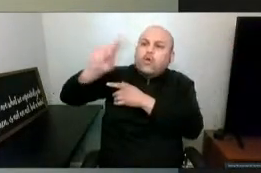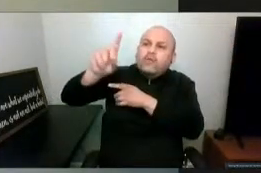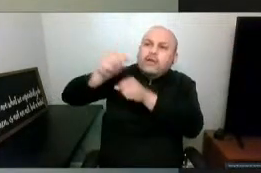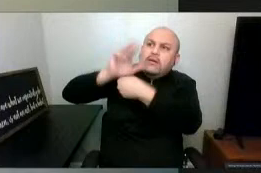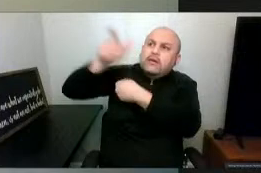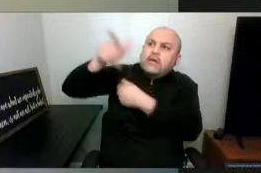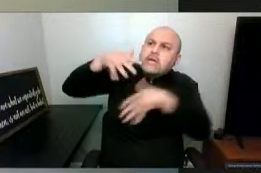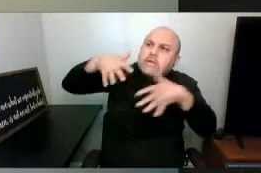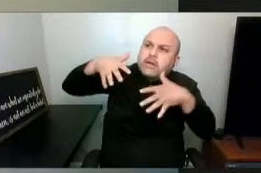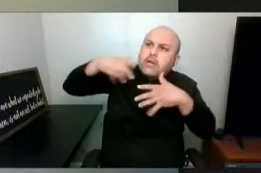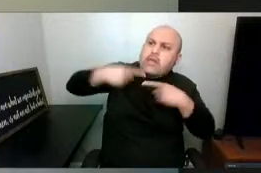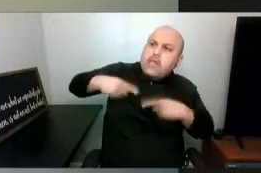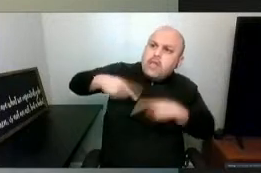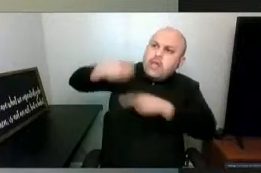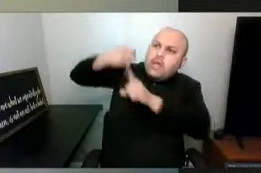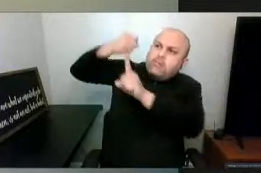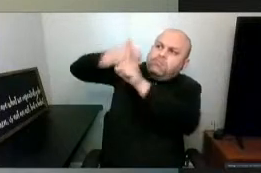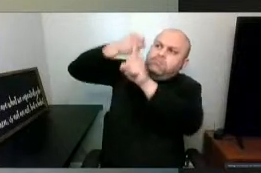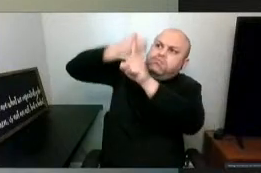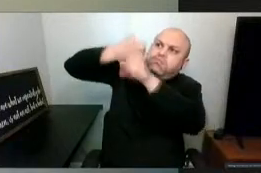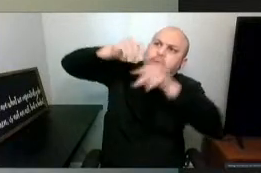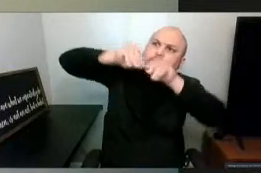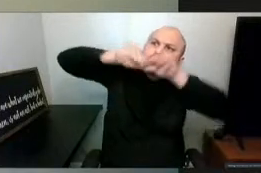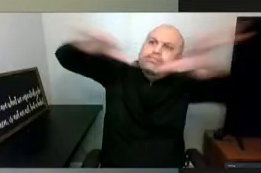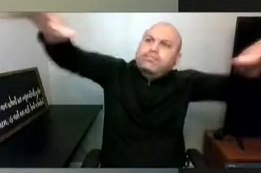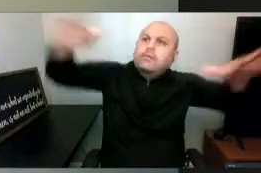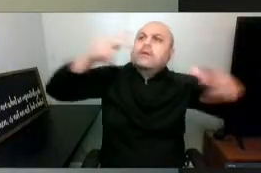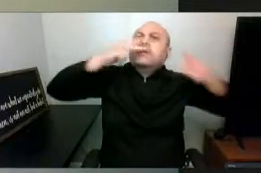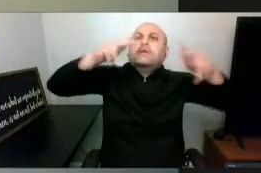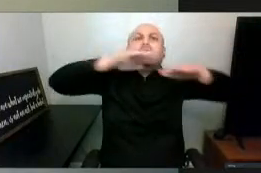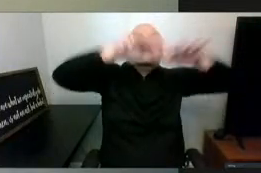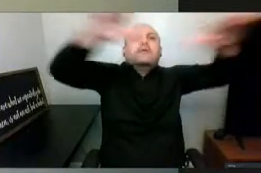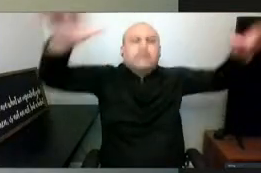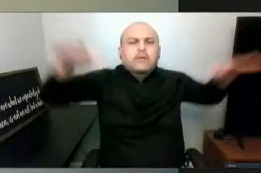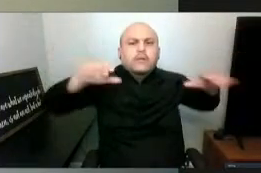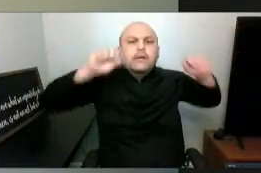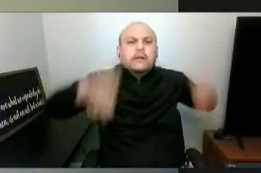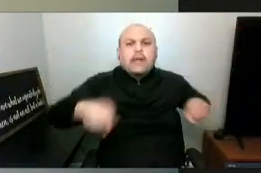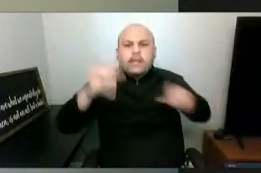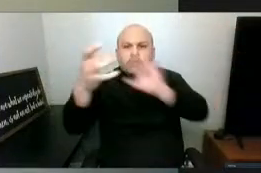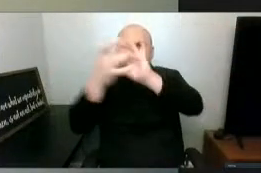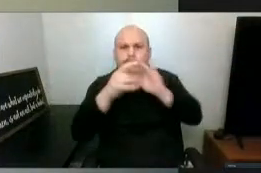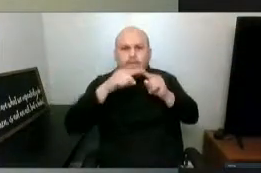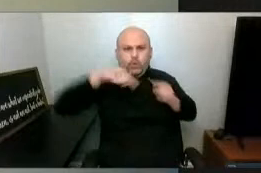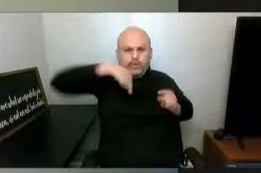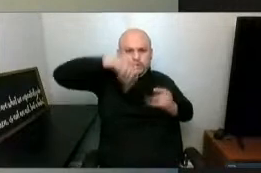sleep problems that are out there, right? Some of those would be amenable to this, I think. Well, thank you.